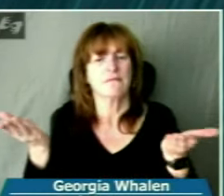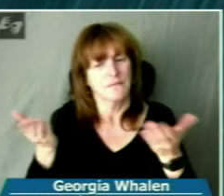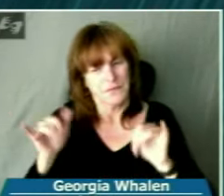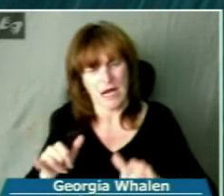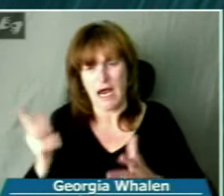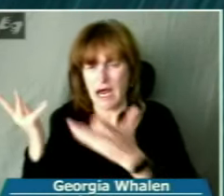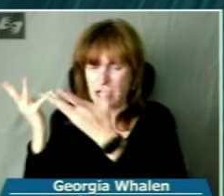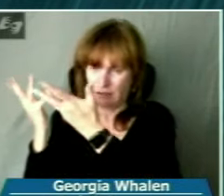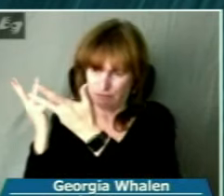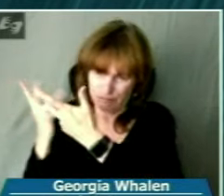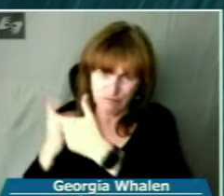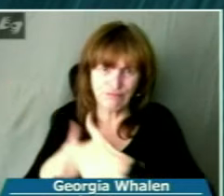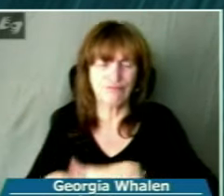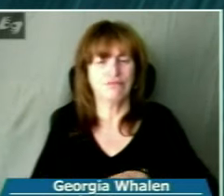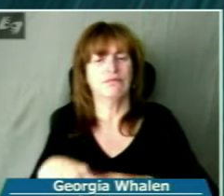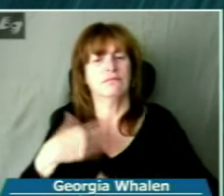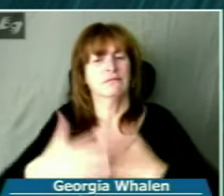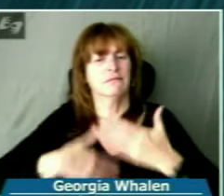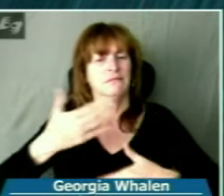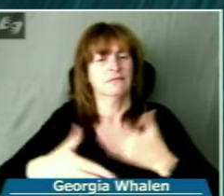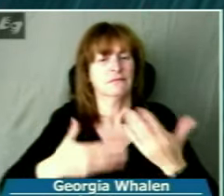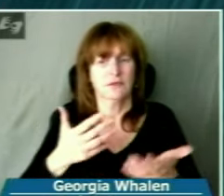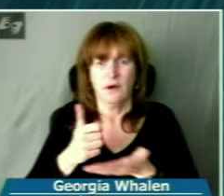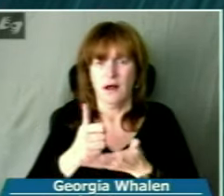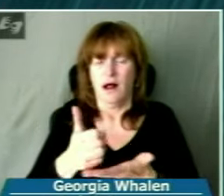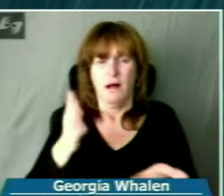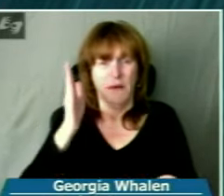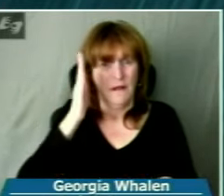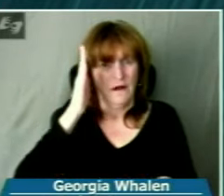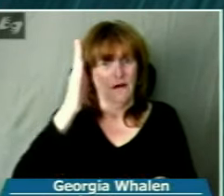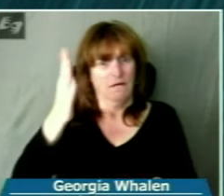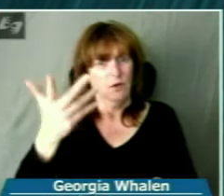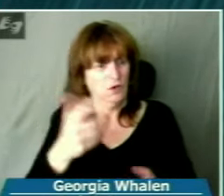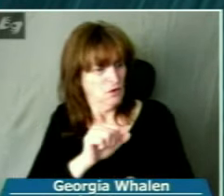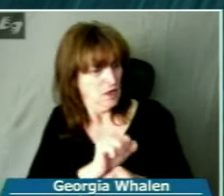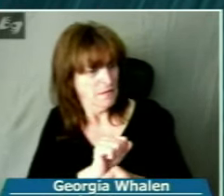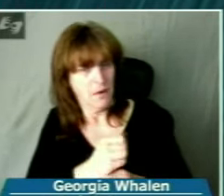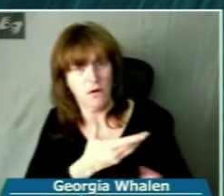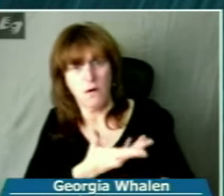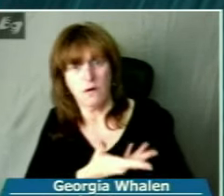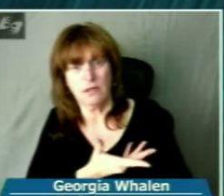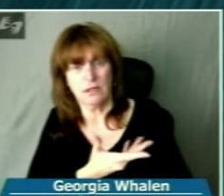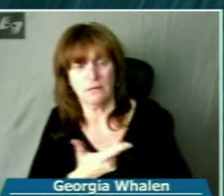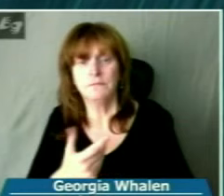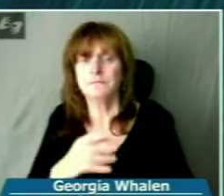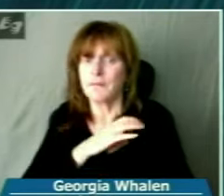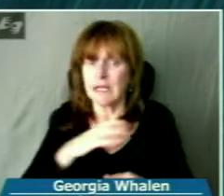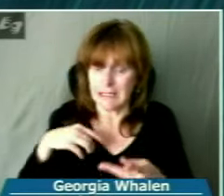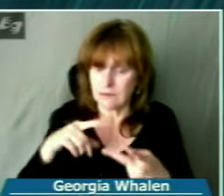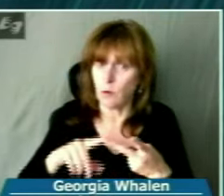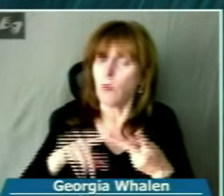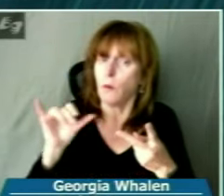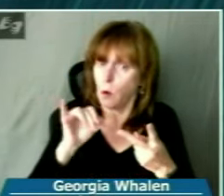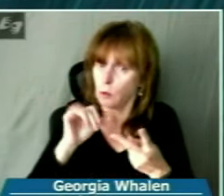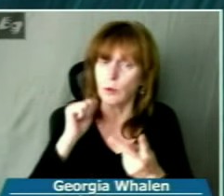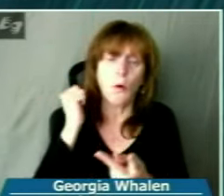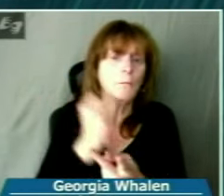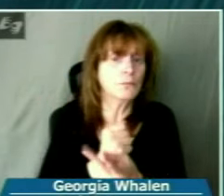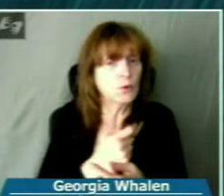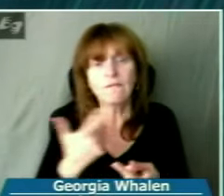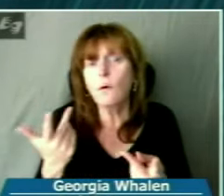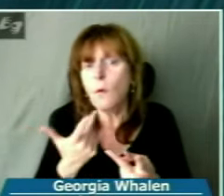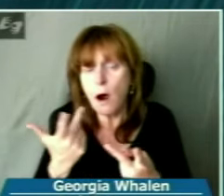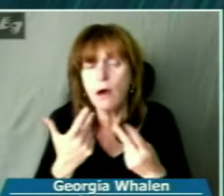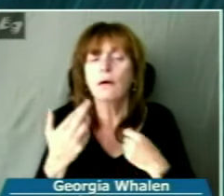possible to help the future employees and businesses going forward. So council also approved to allow restaurants